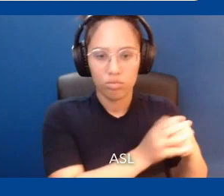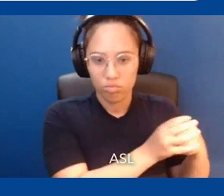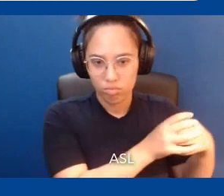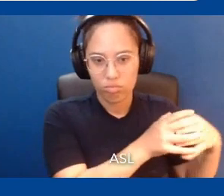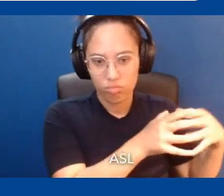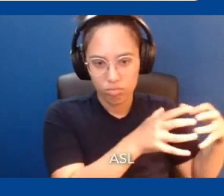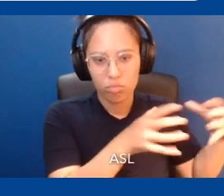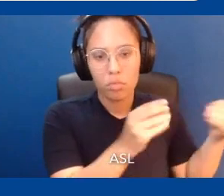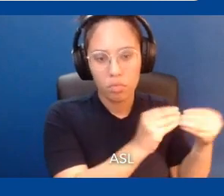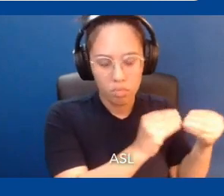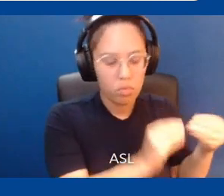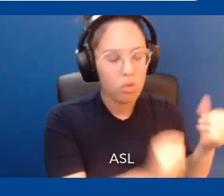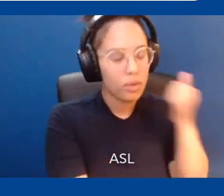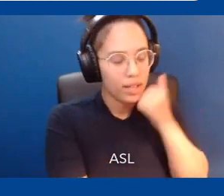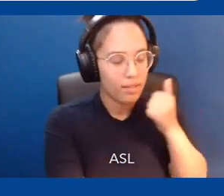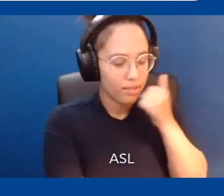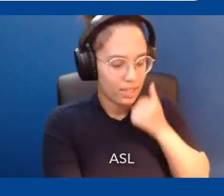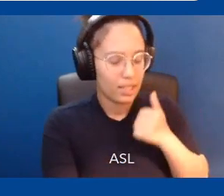now, and they have